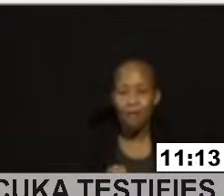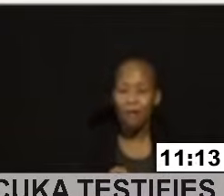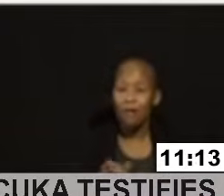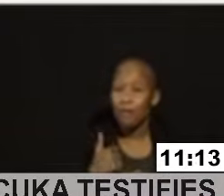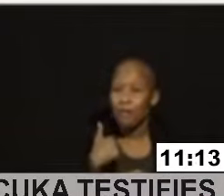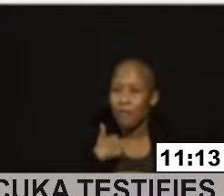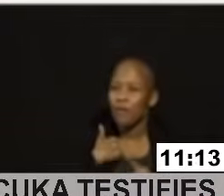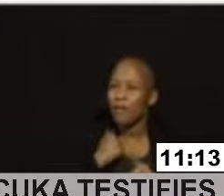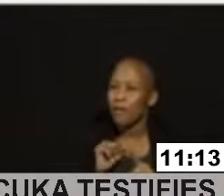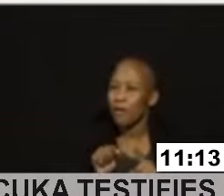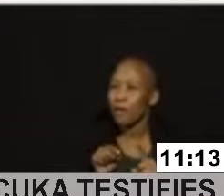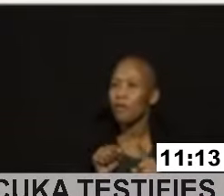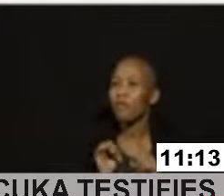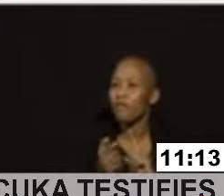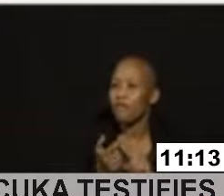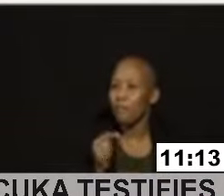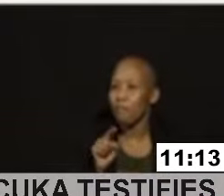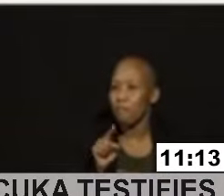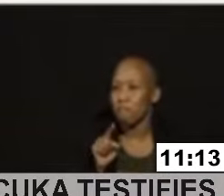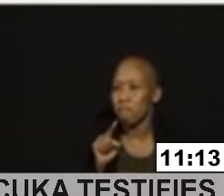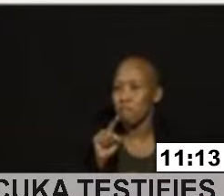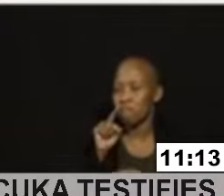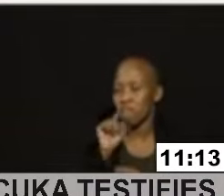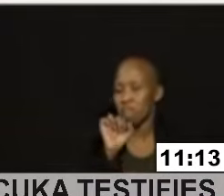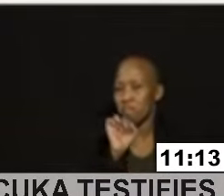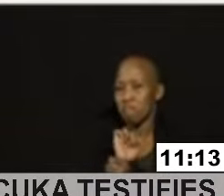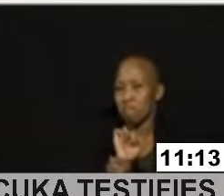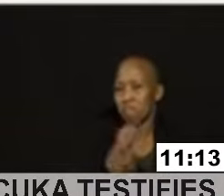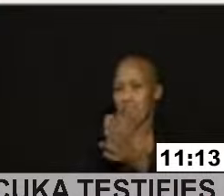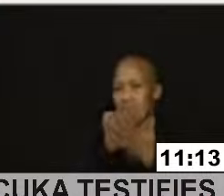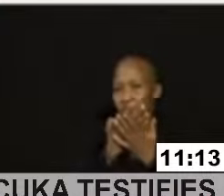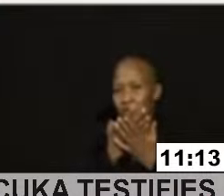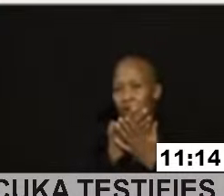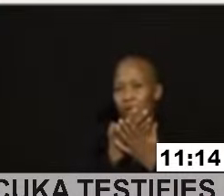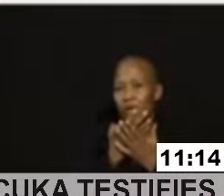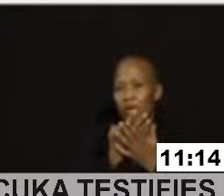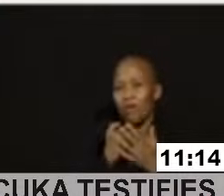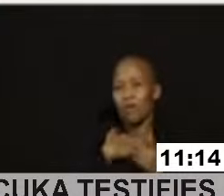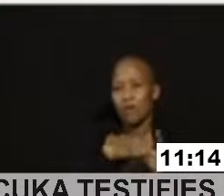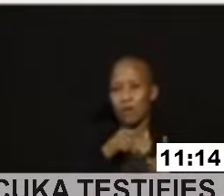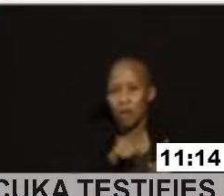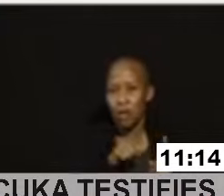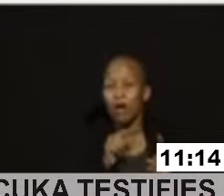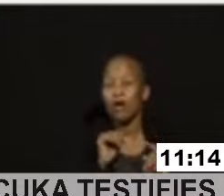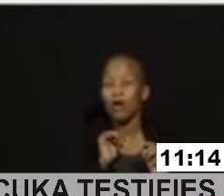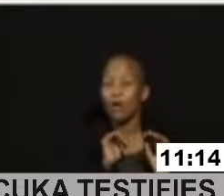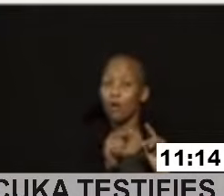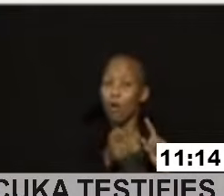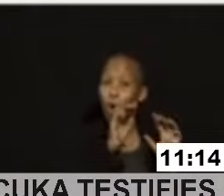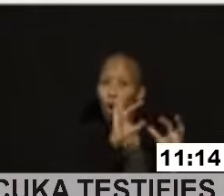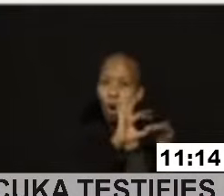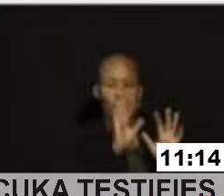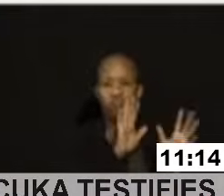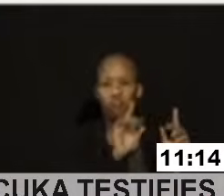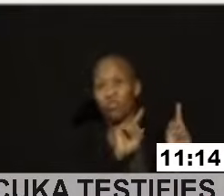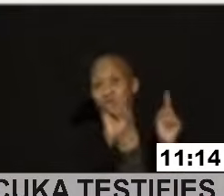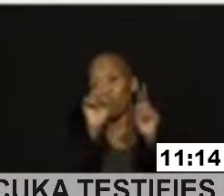August, and from prison I was taken straight to the mortuary to visit Mrs. Mxenge.